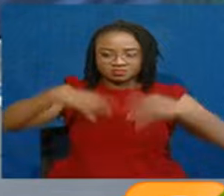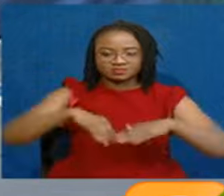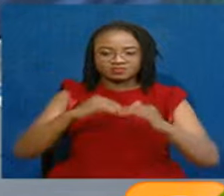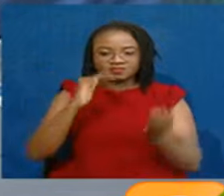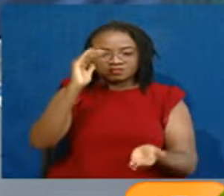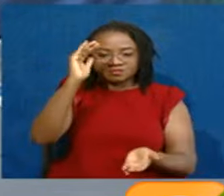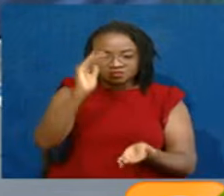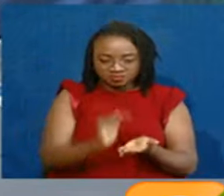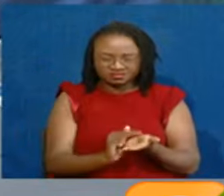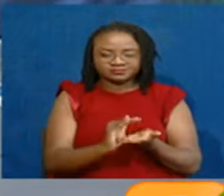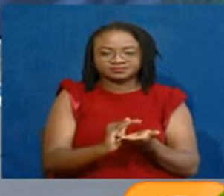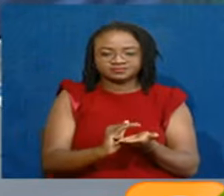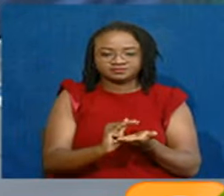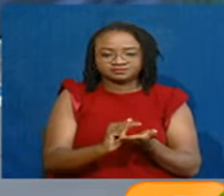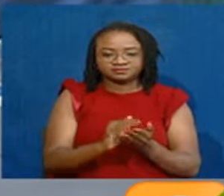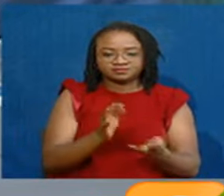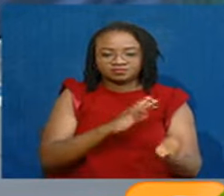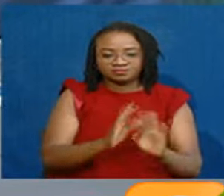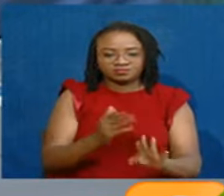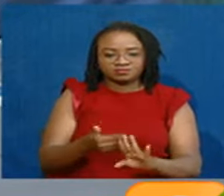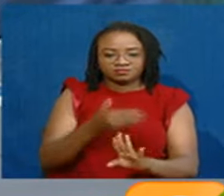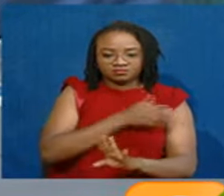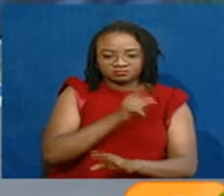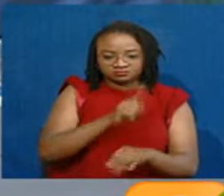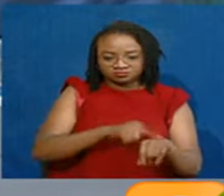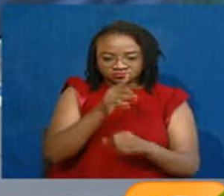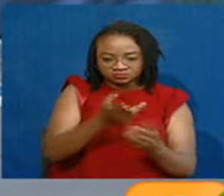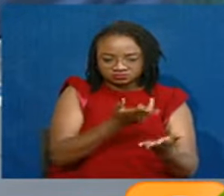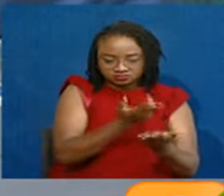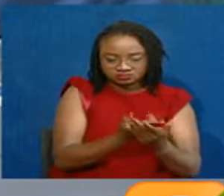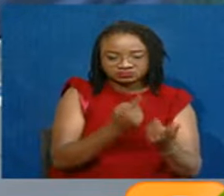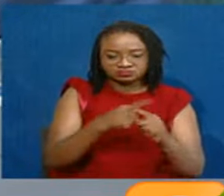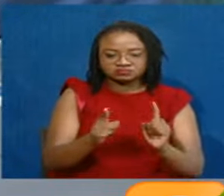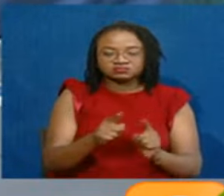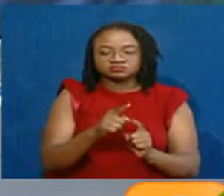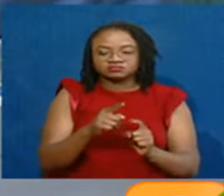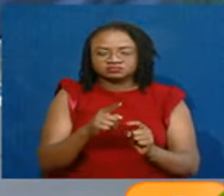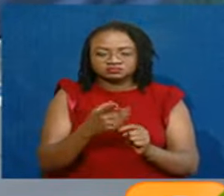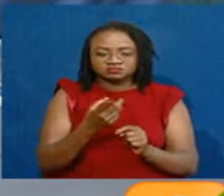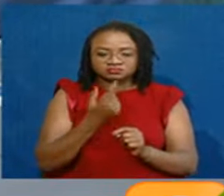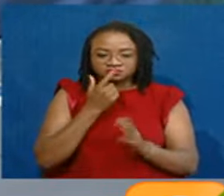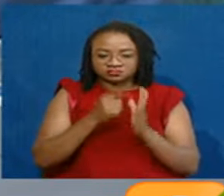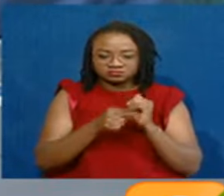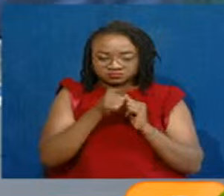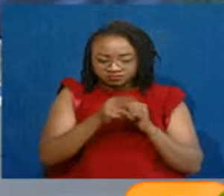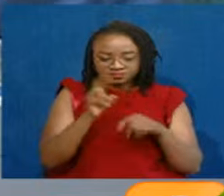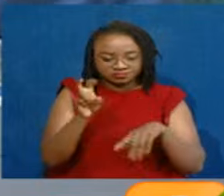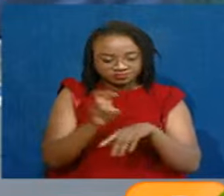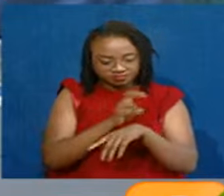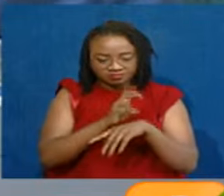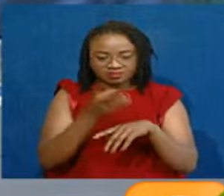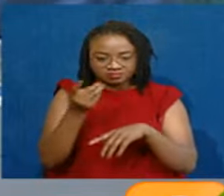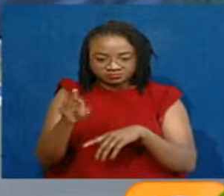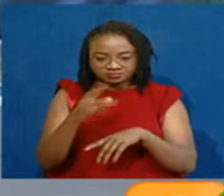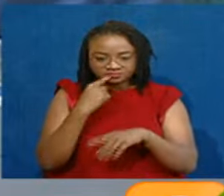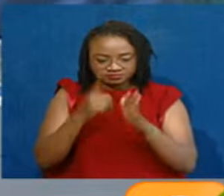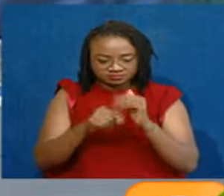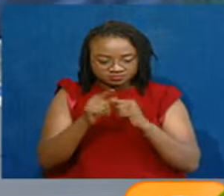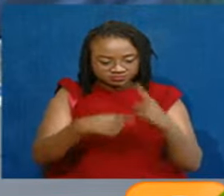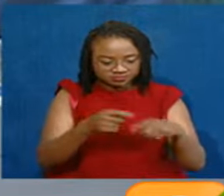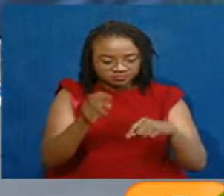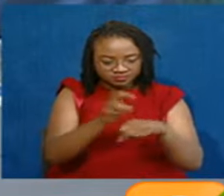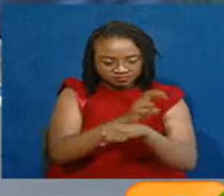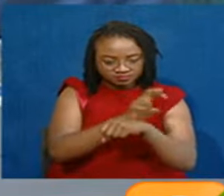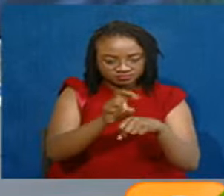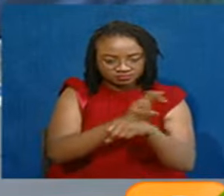when he was admitted. Initially, doctors had stated that the deputy president is being closely monitored to avert any